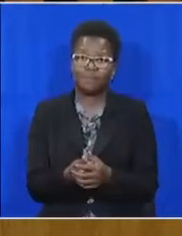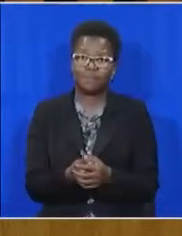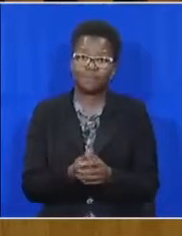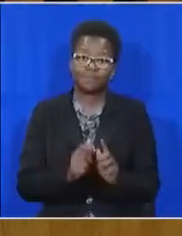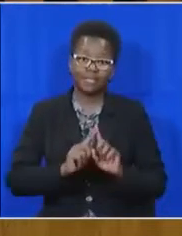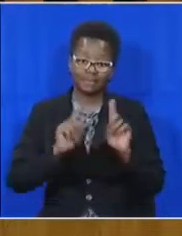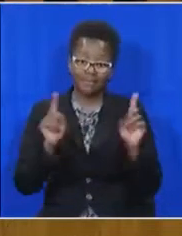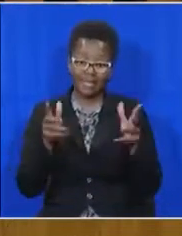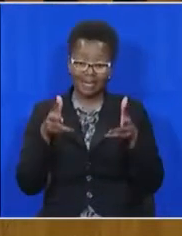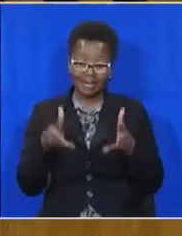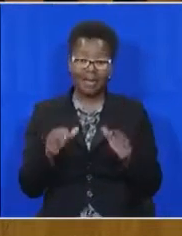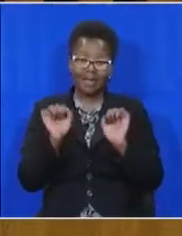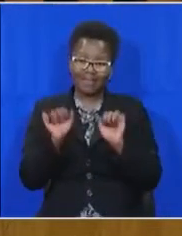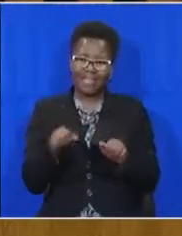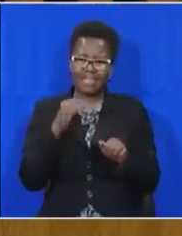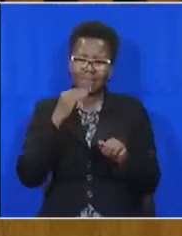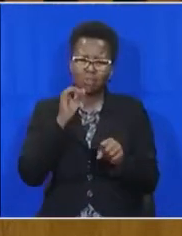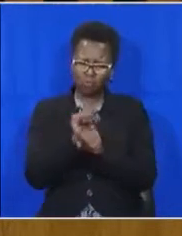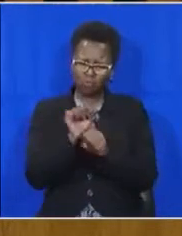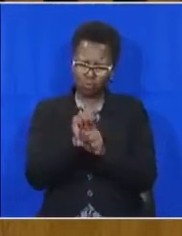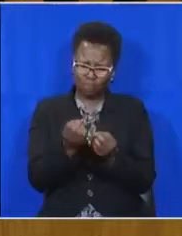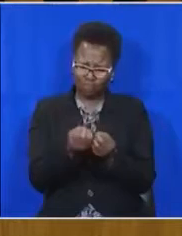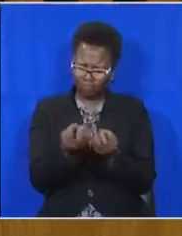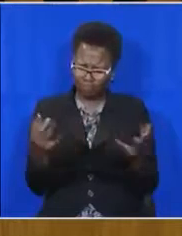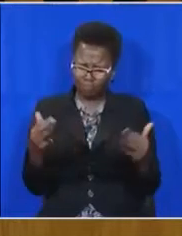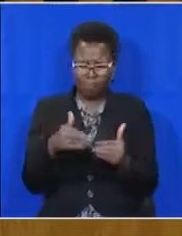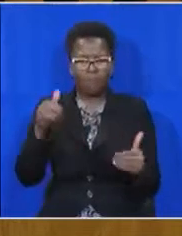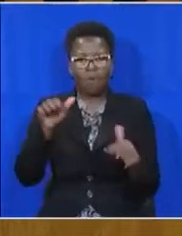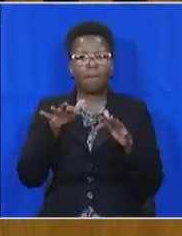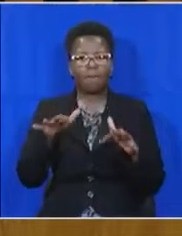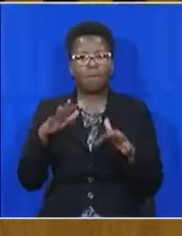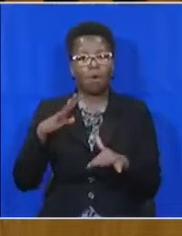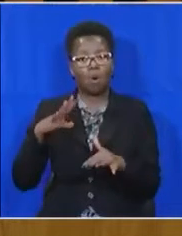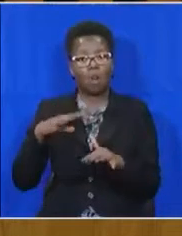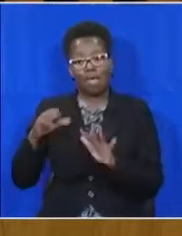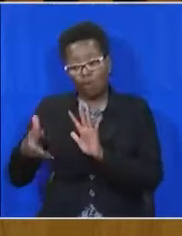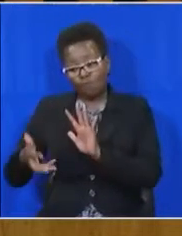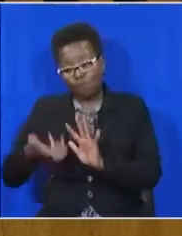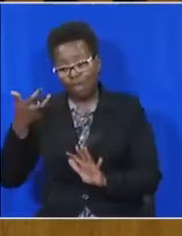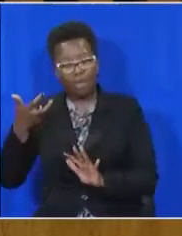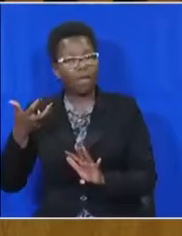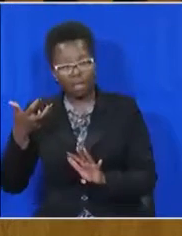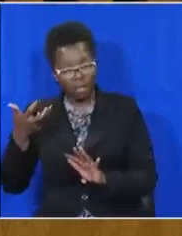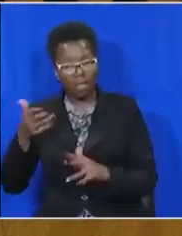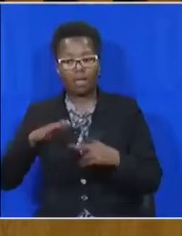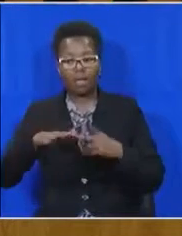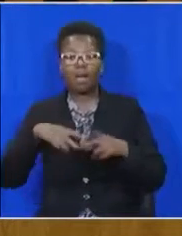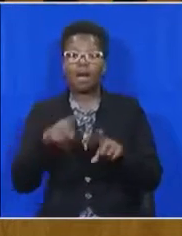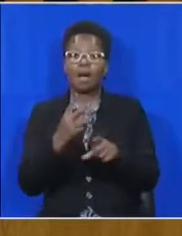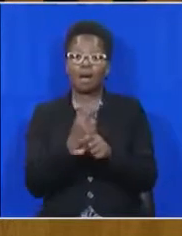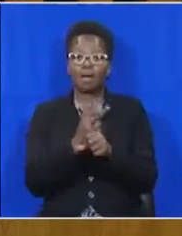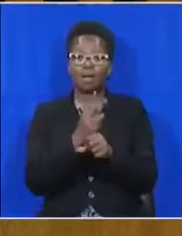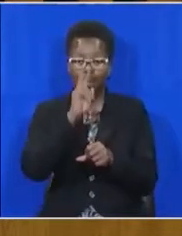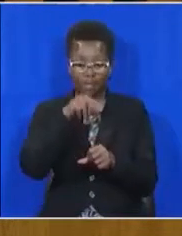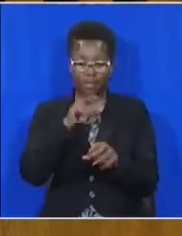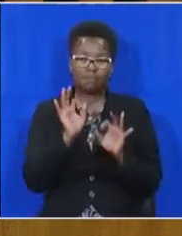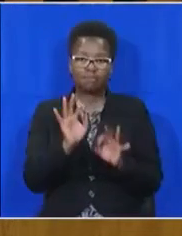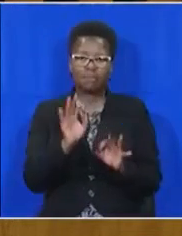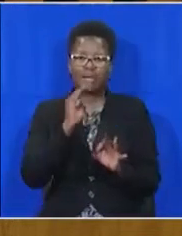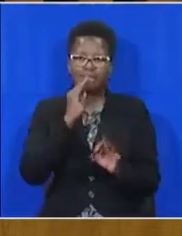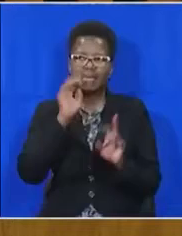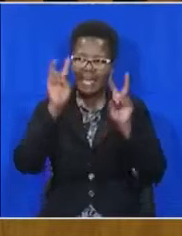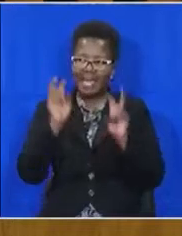potential to create large numbers of jobs, not only in the actual fracking, but also in industries that will become possible with clean, abundant, and cheap